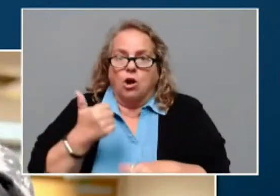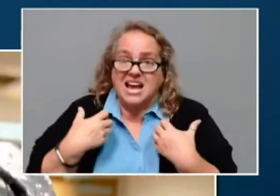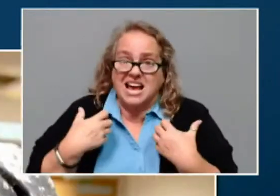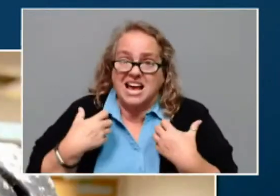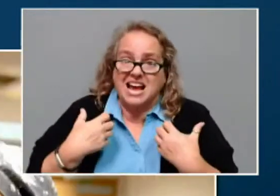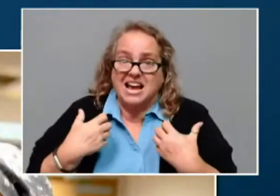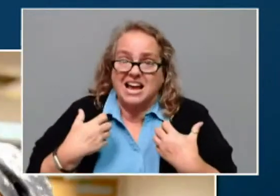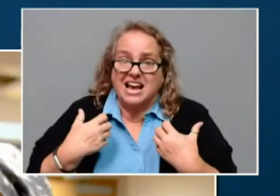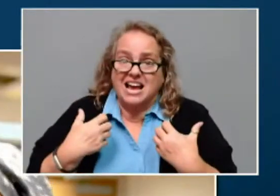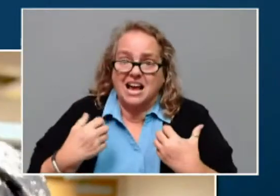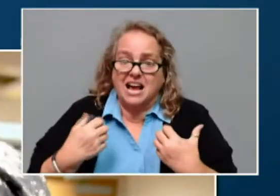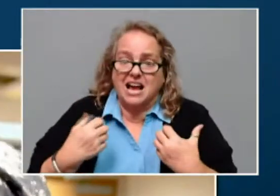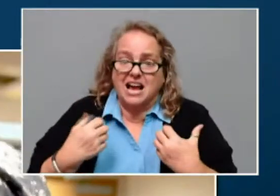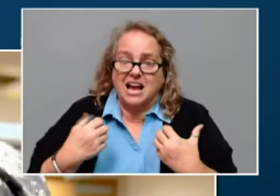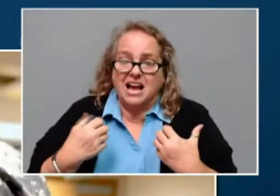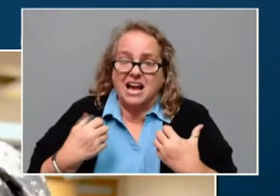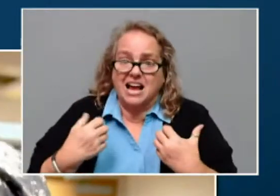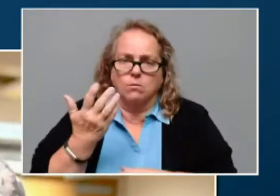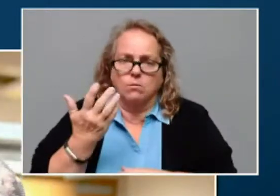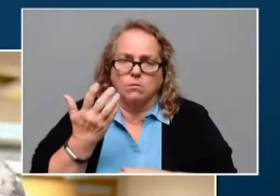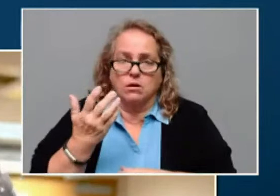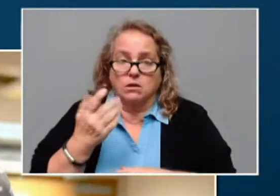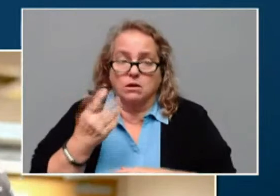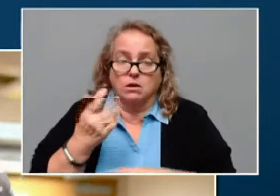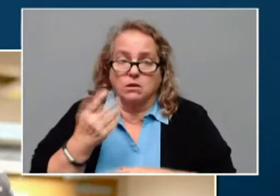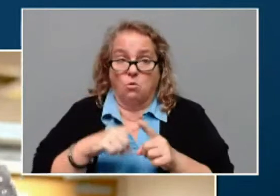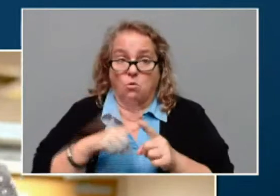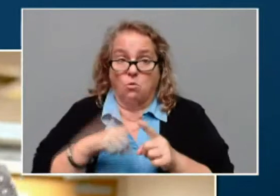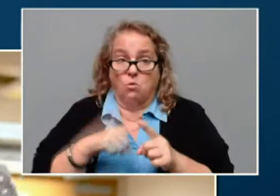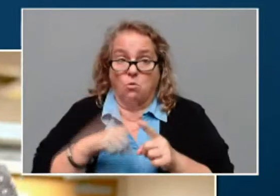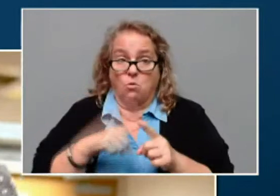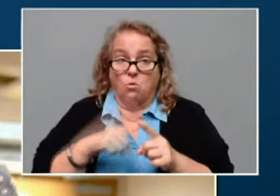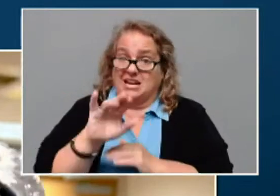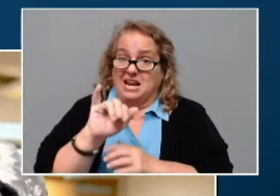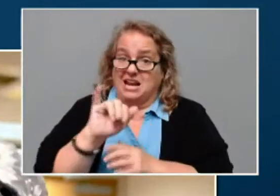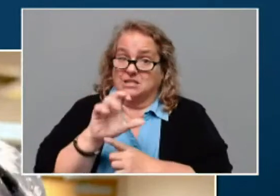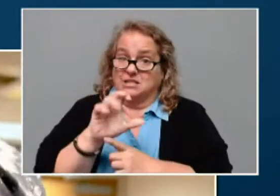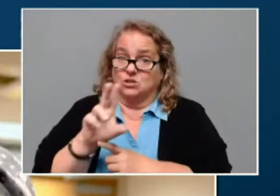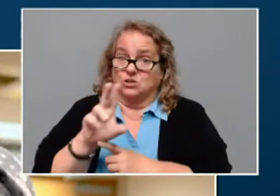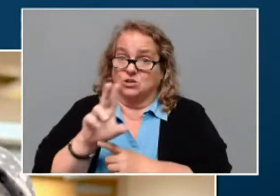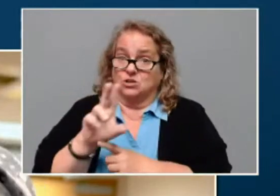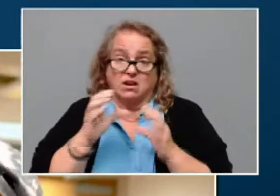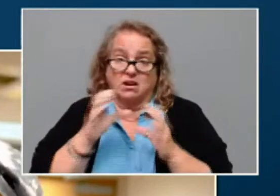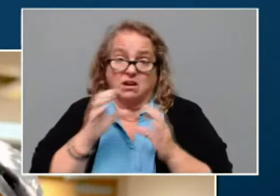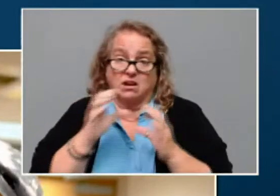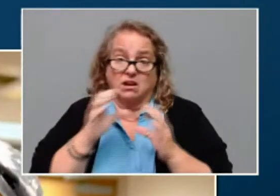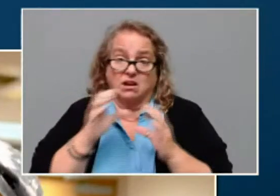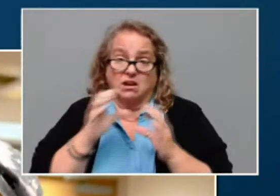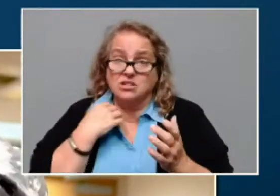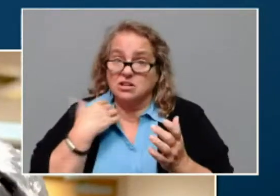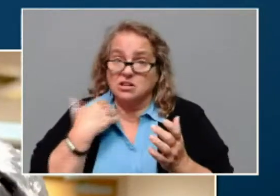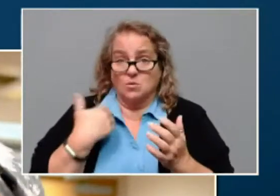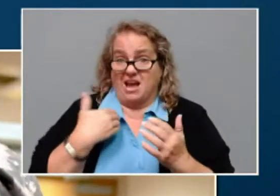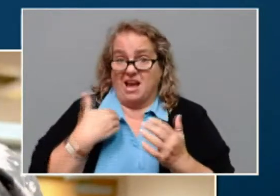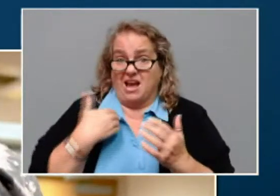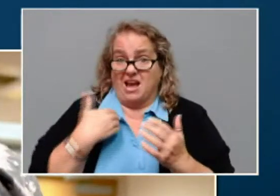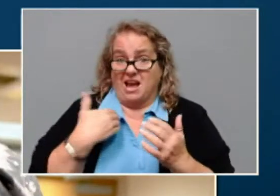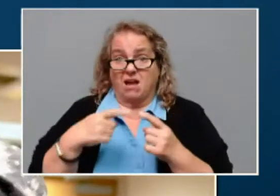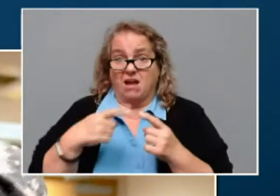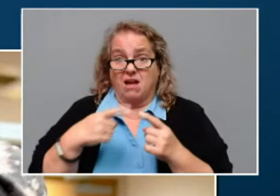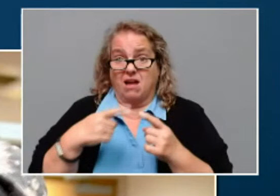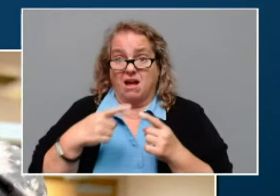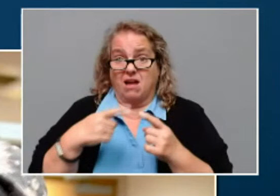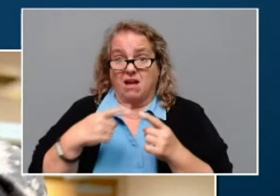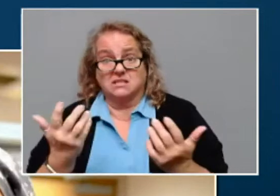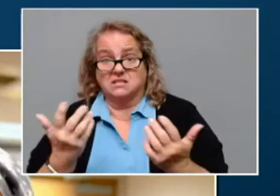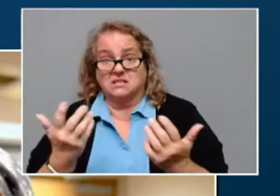point, there's not a whole lot of conversation that we have about the vaccine other than